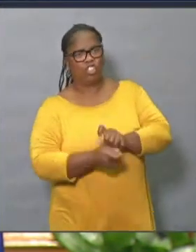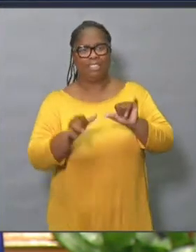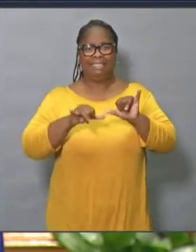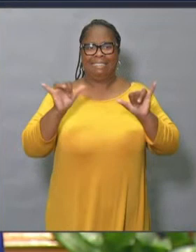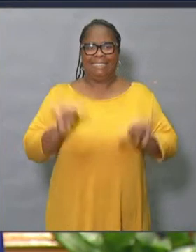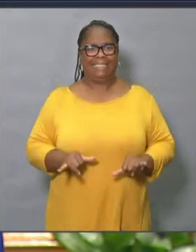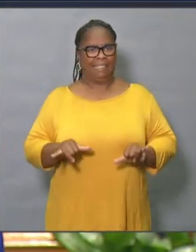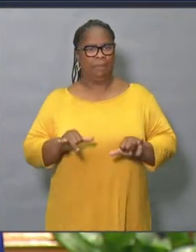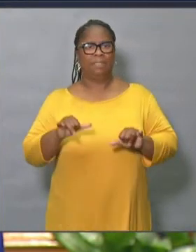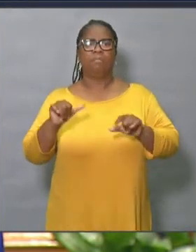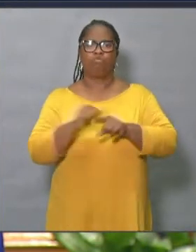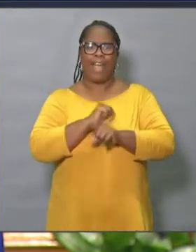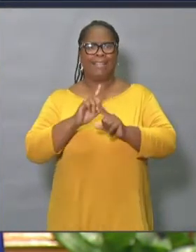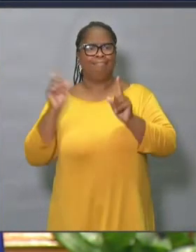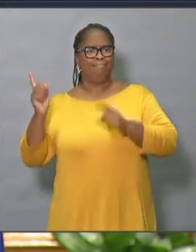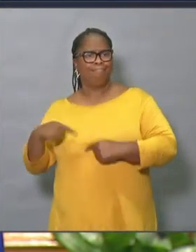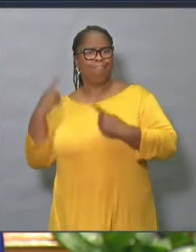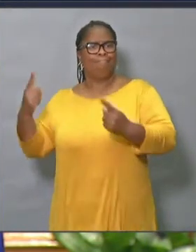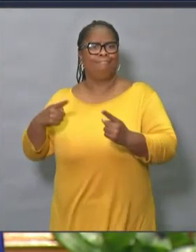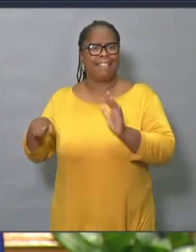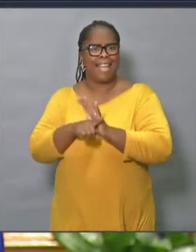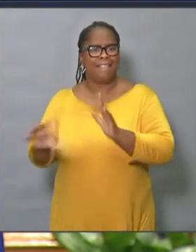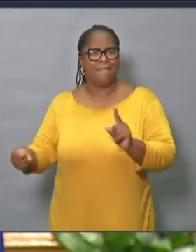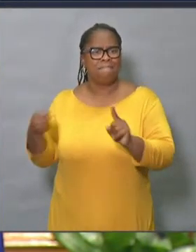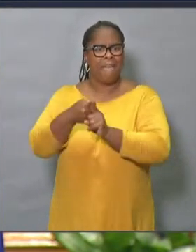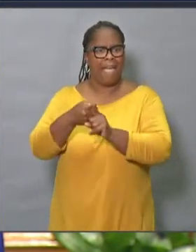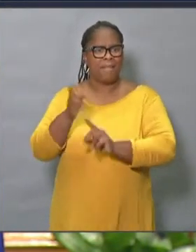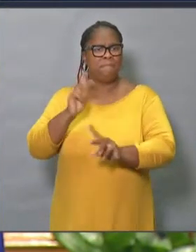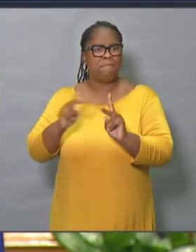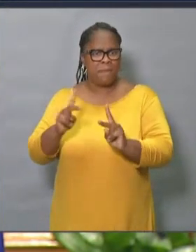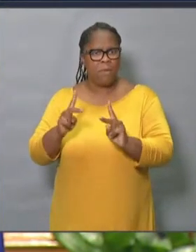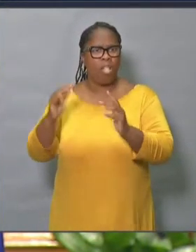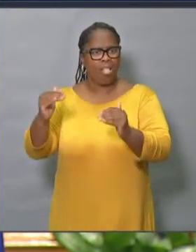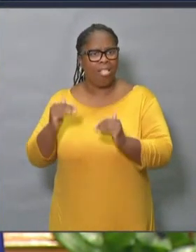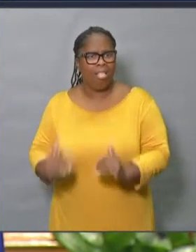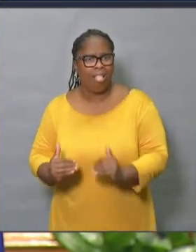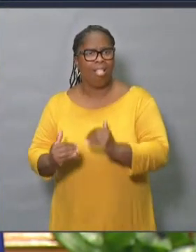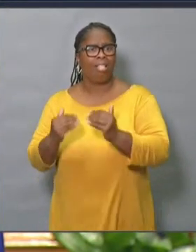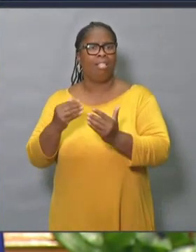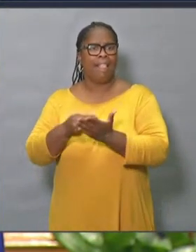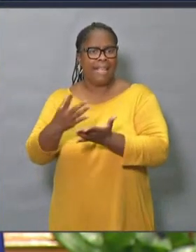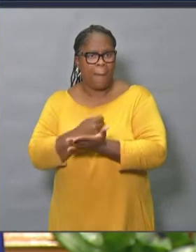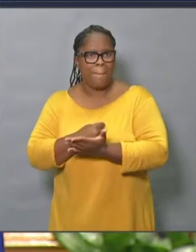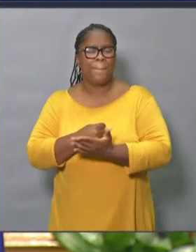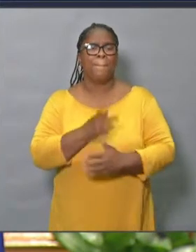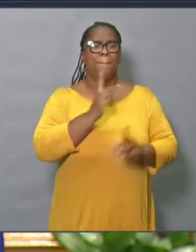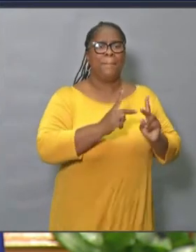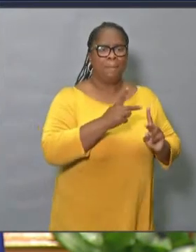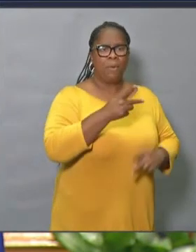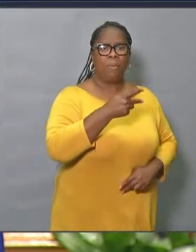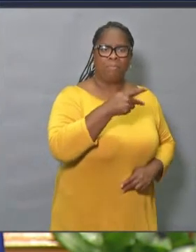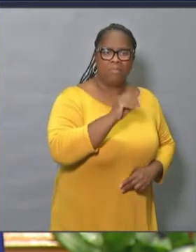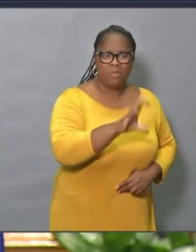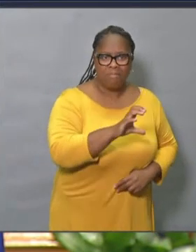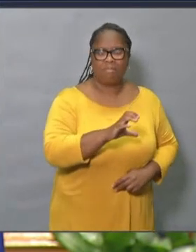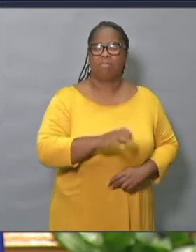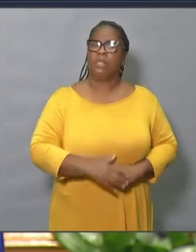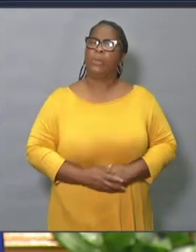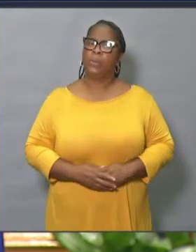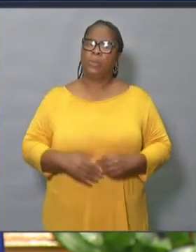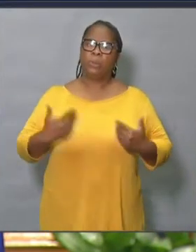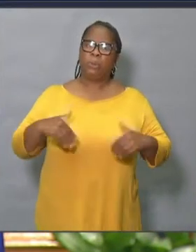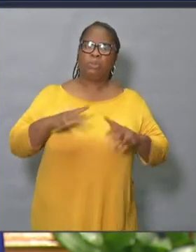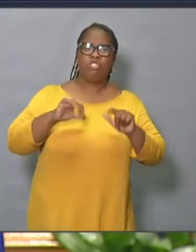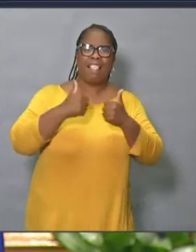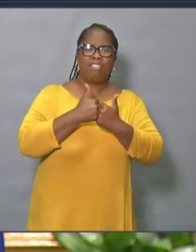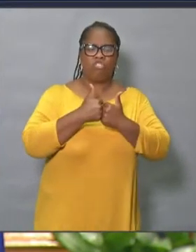that negatively impact people of color and people living in poverty. While these are challenging economic times, my colleagues